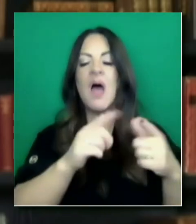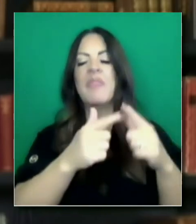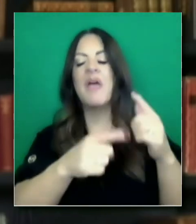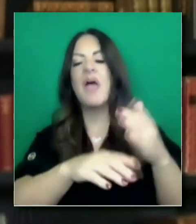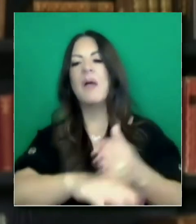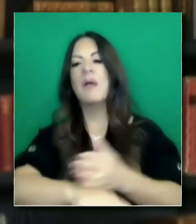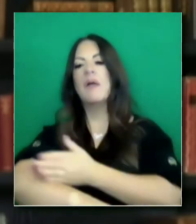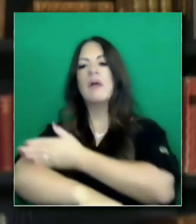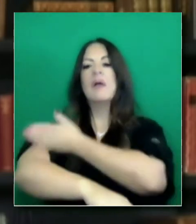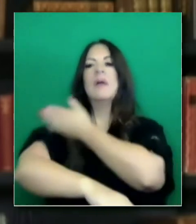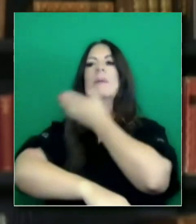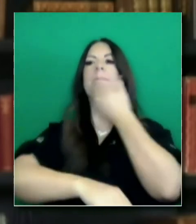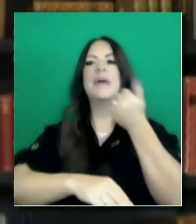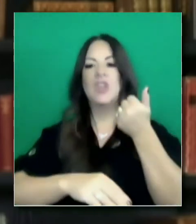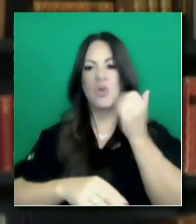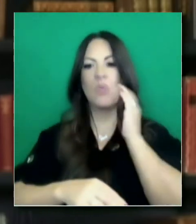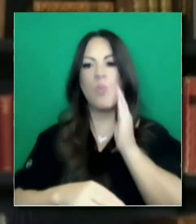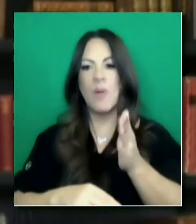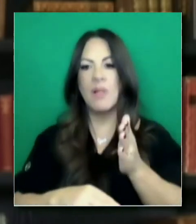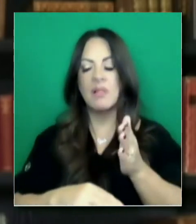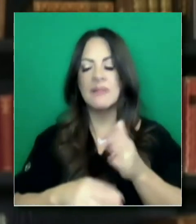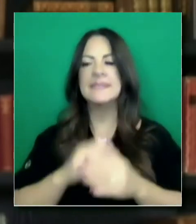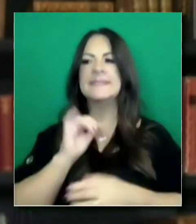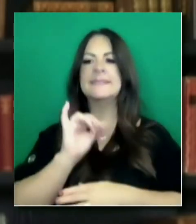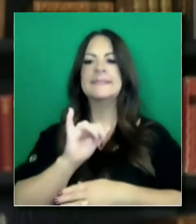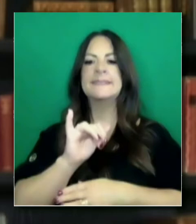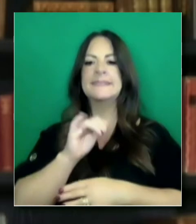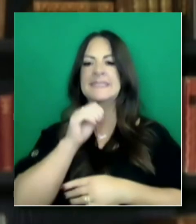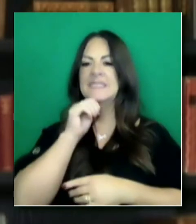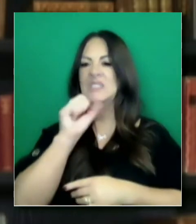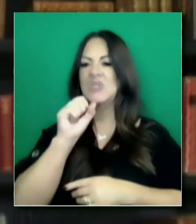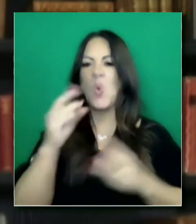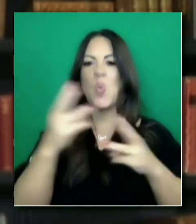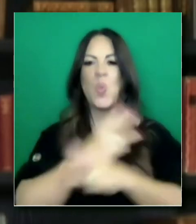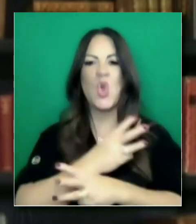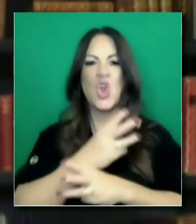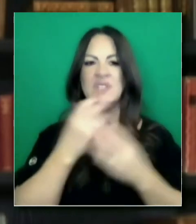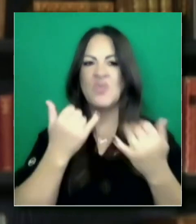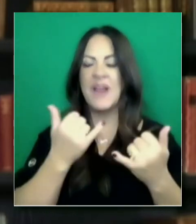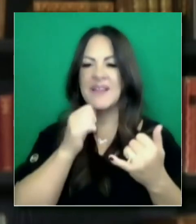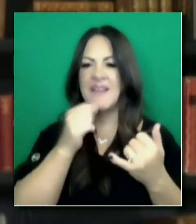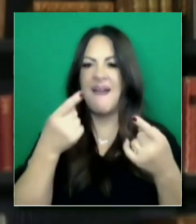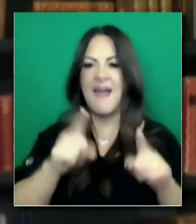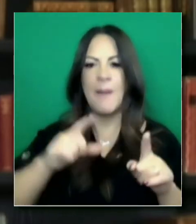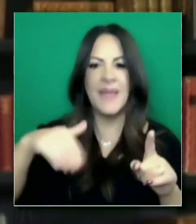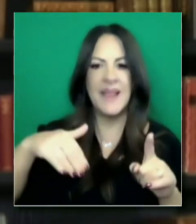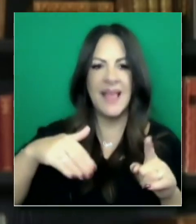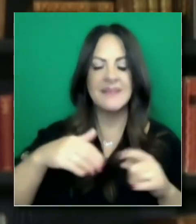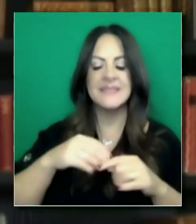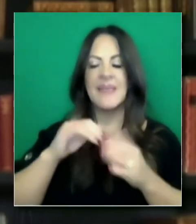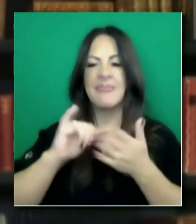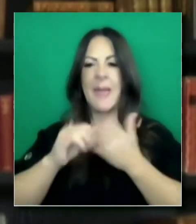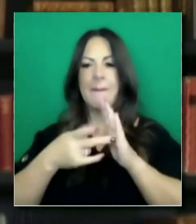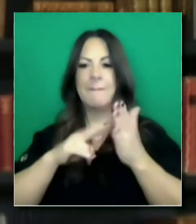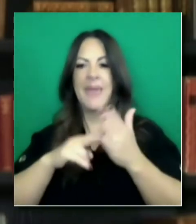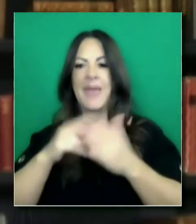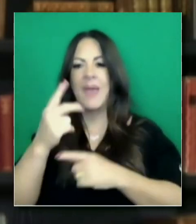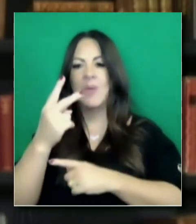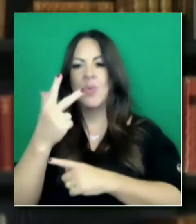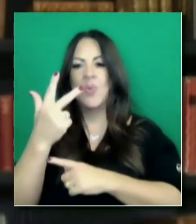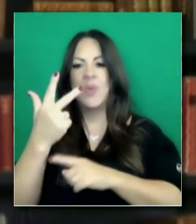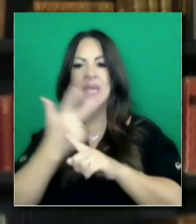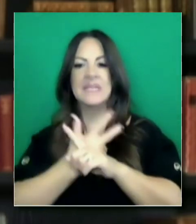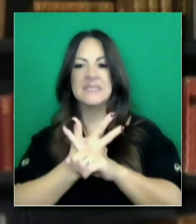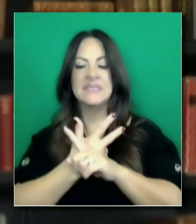clearly as we work through the next 60 to 90 days here in the state of California and anticipate